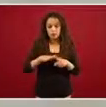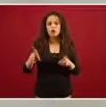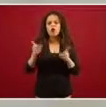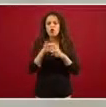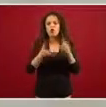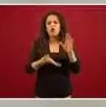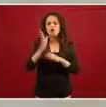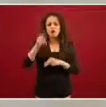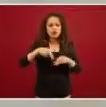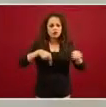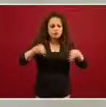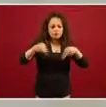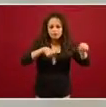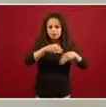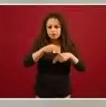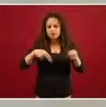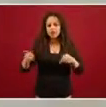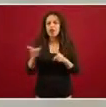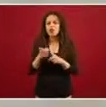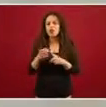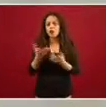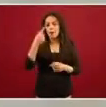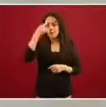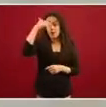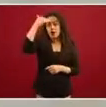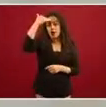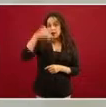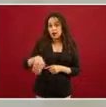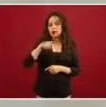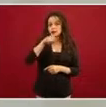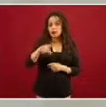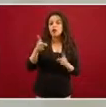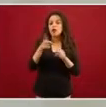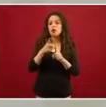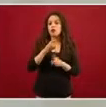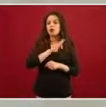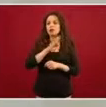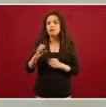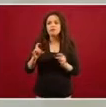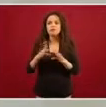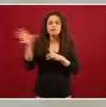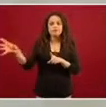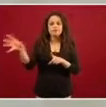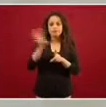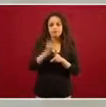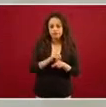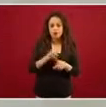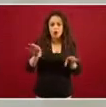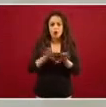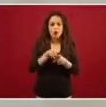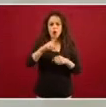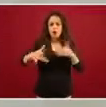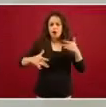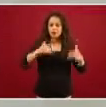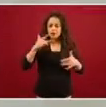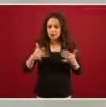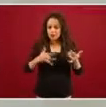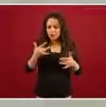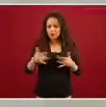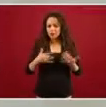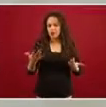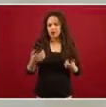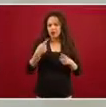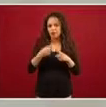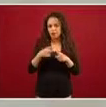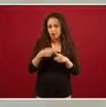relevant information, their transportation histories, their symptoms, their